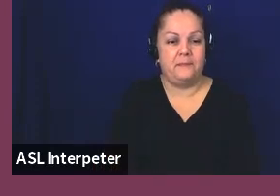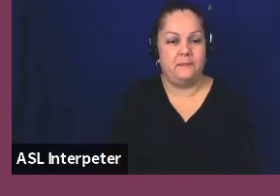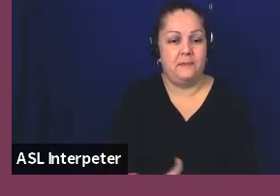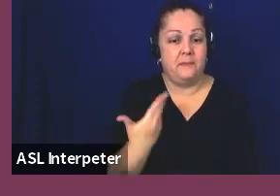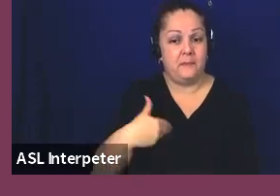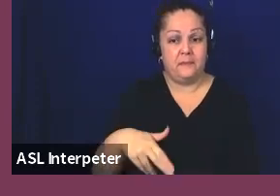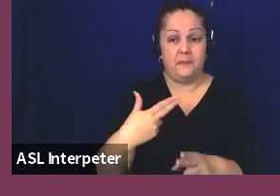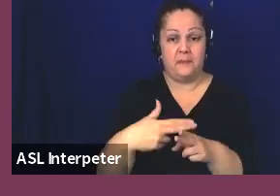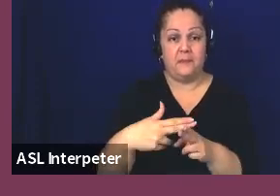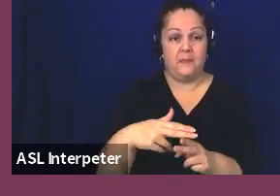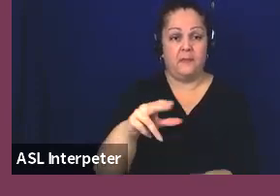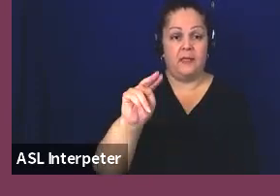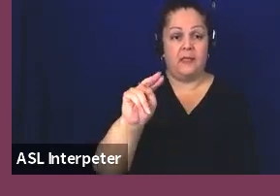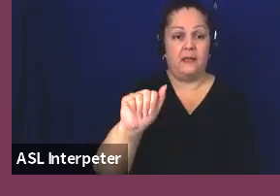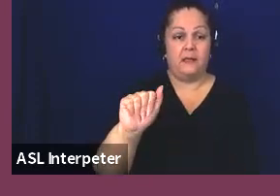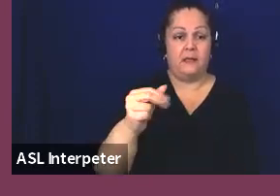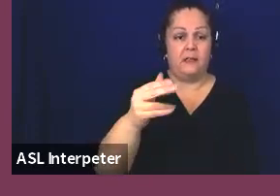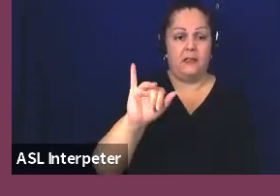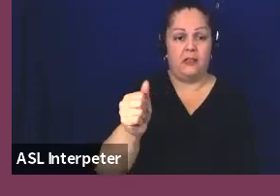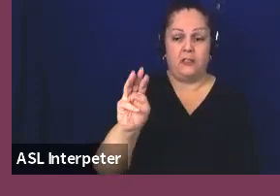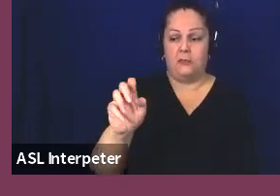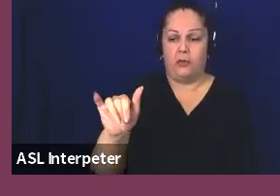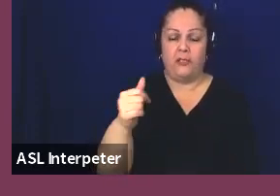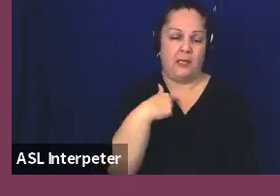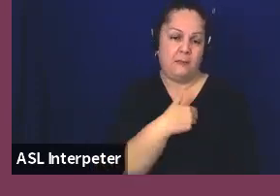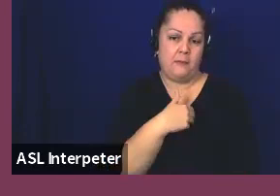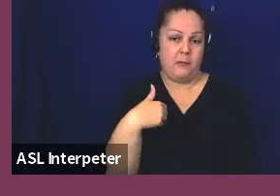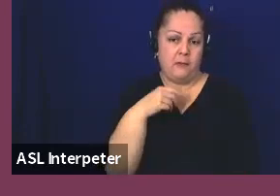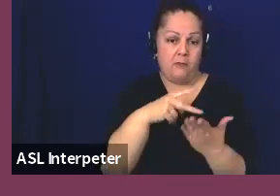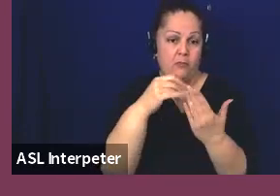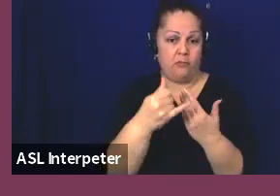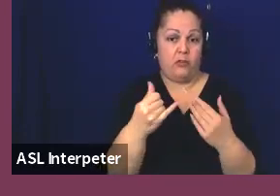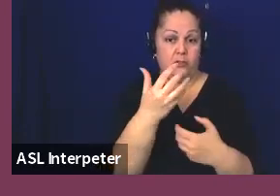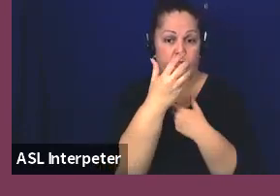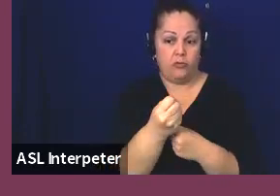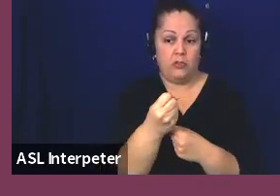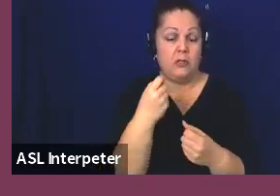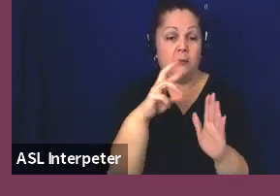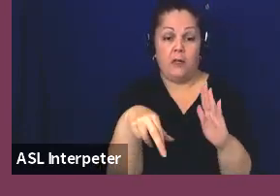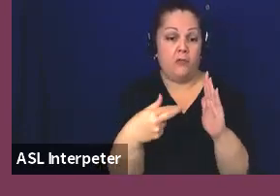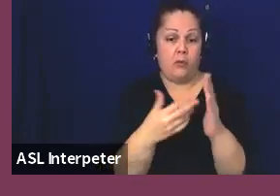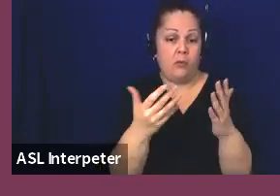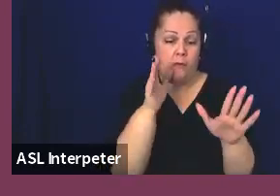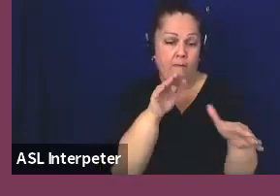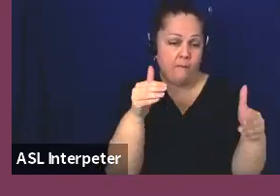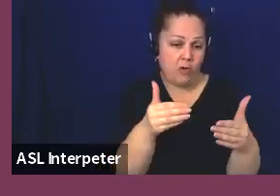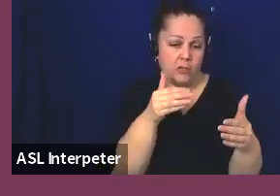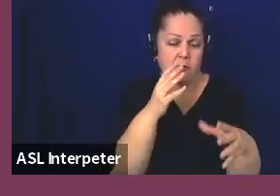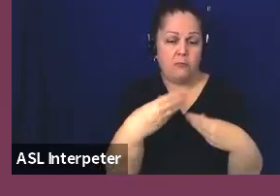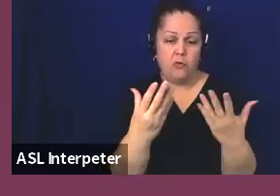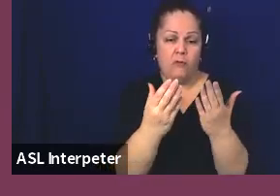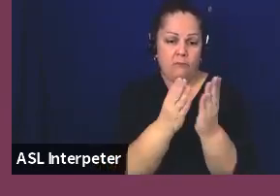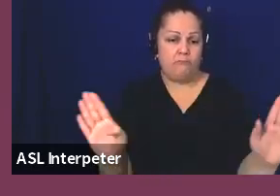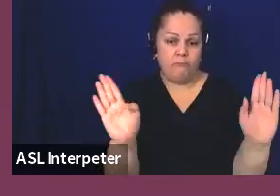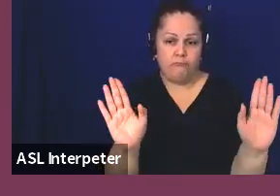My name is Naja Martin, and I am here as a member of Project Trust. My role within Project Trust focuses on providing comprehensive